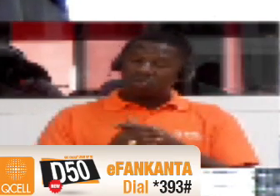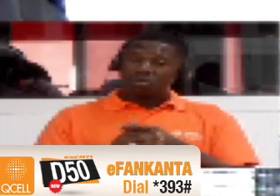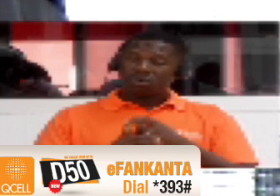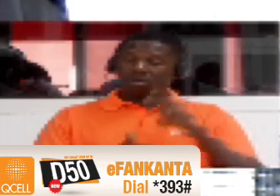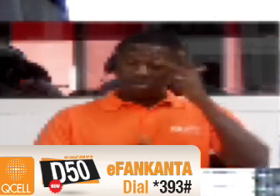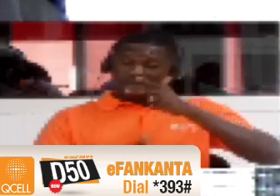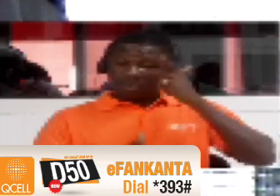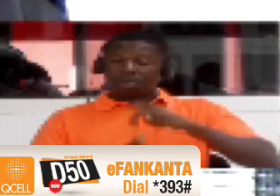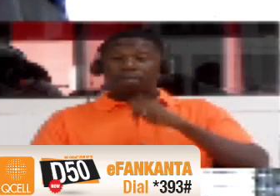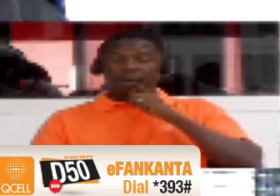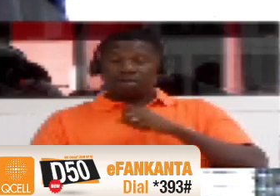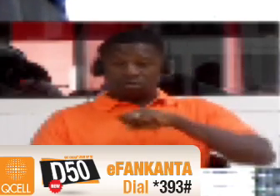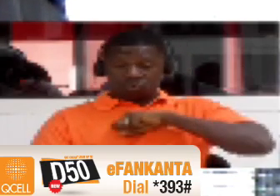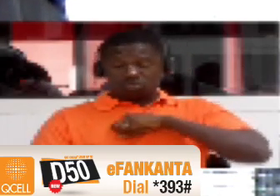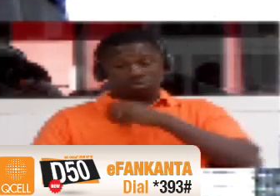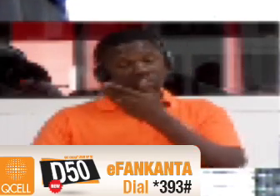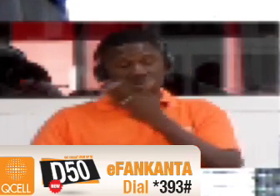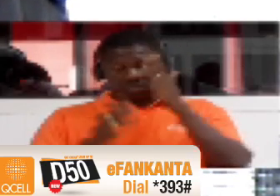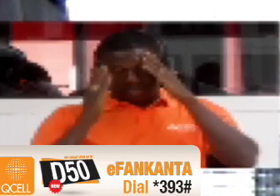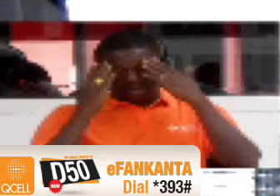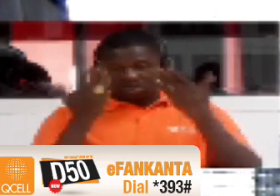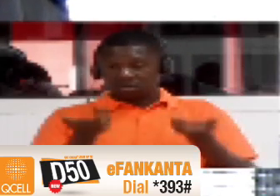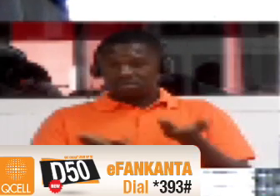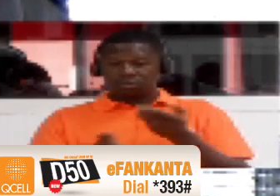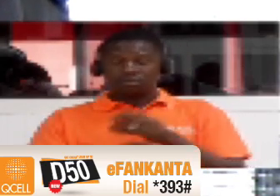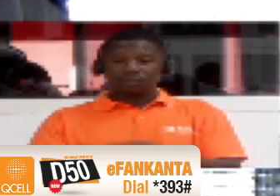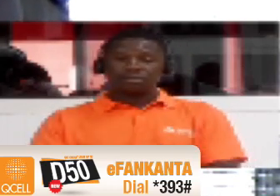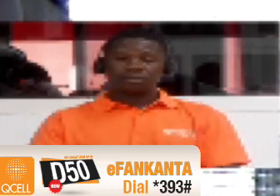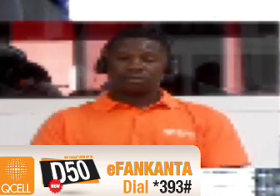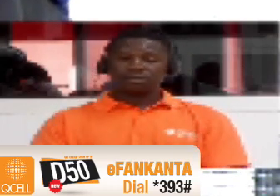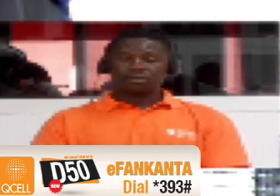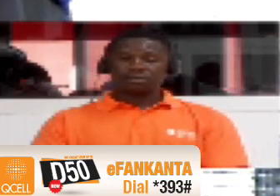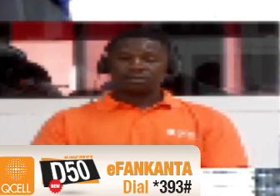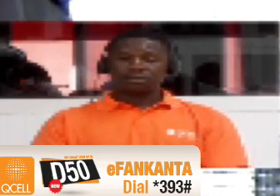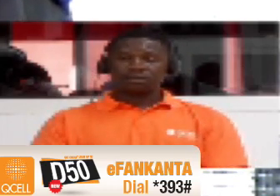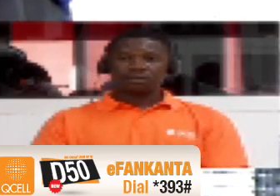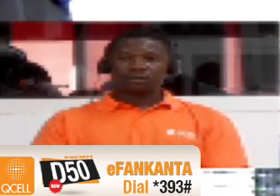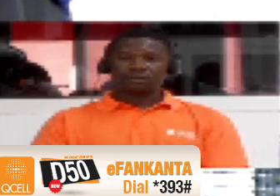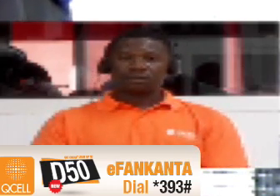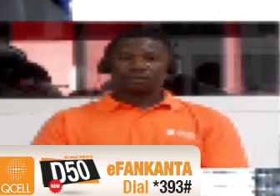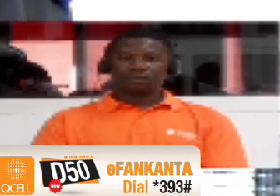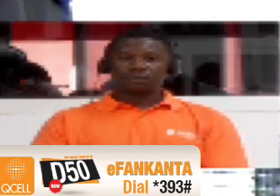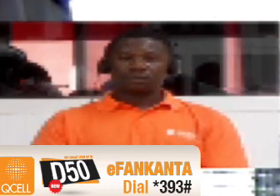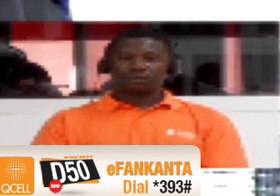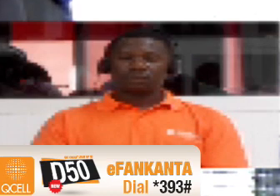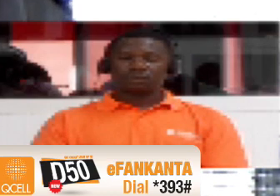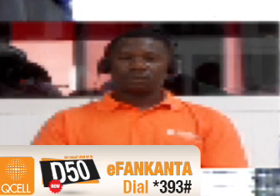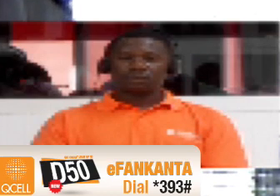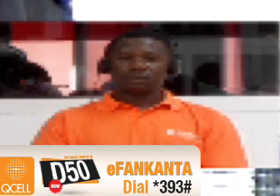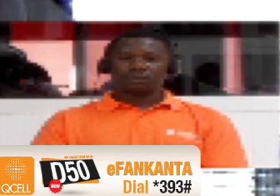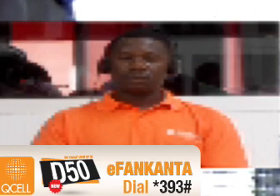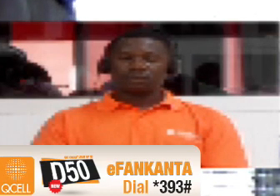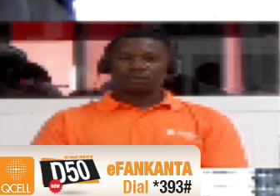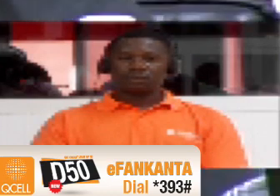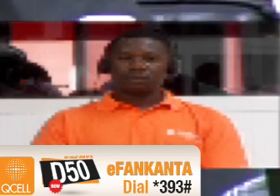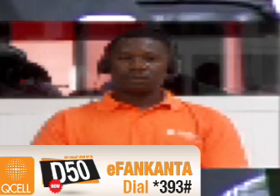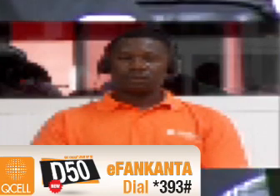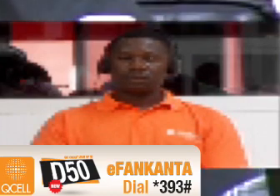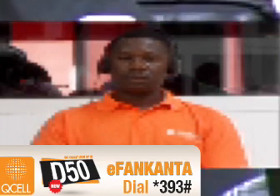building. I do not know whether it was a residential place or whether it belonged to the owner of the bar.